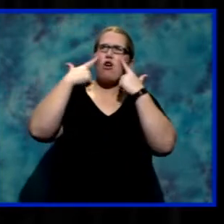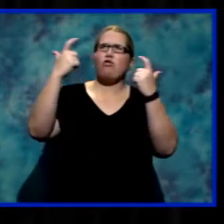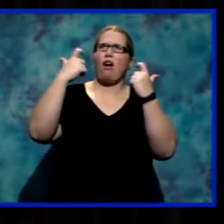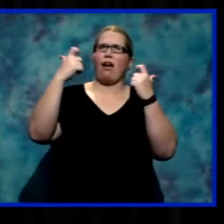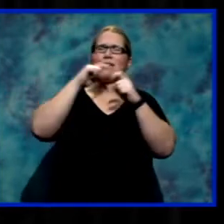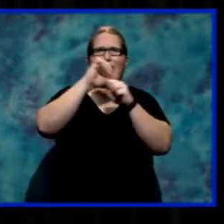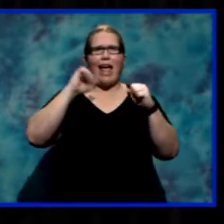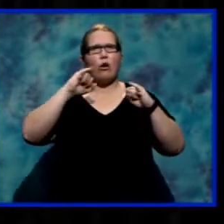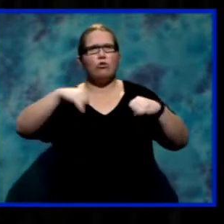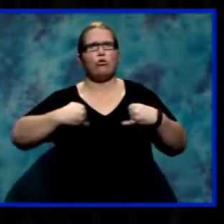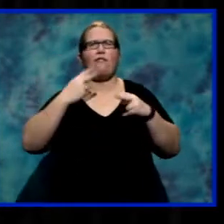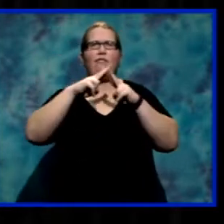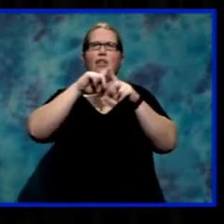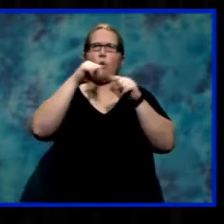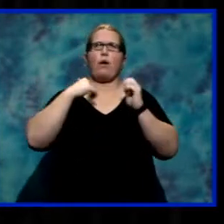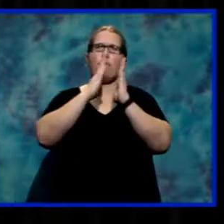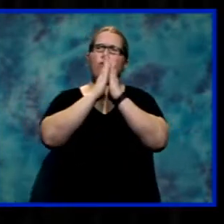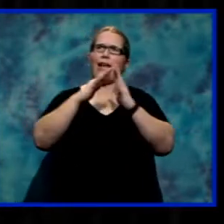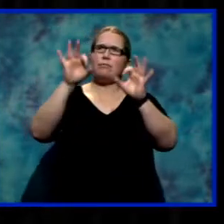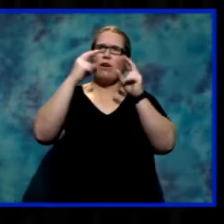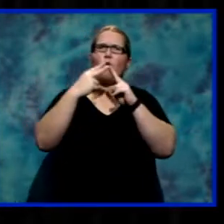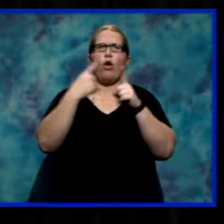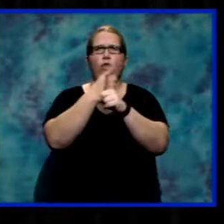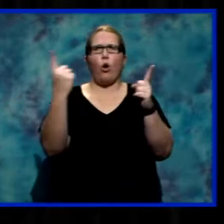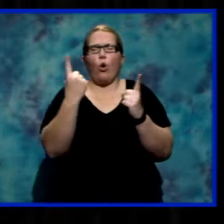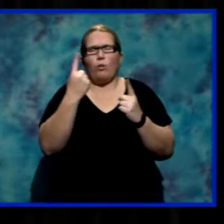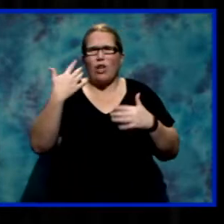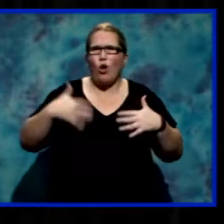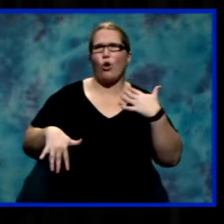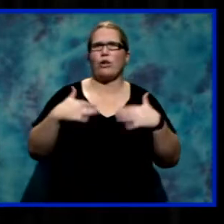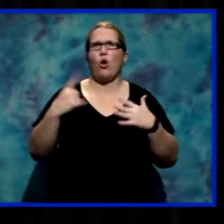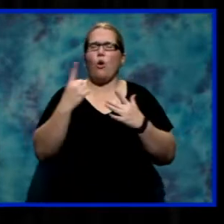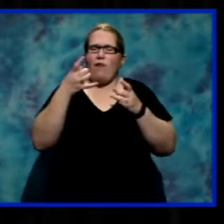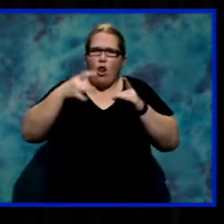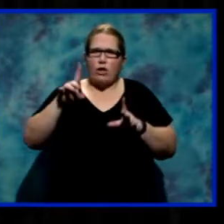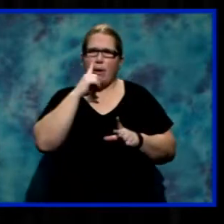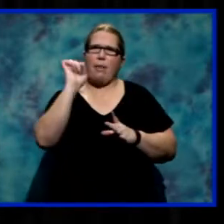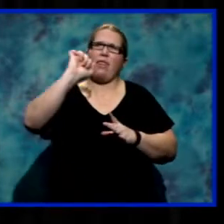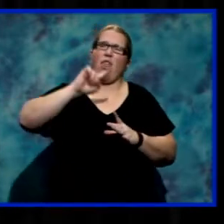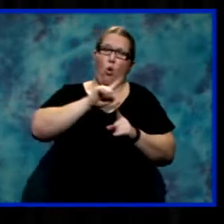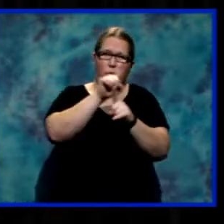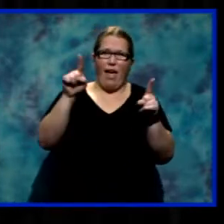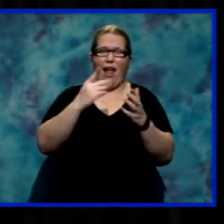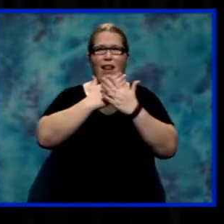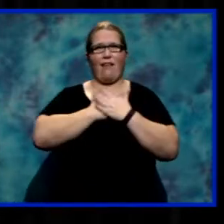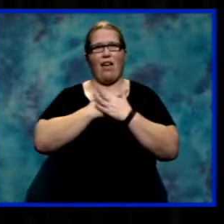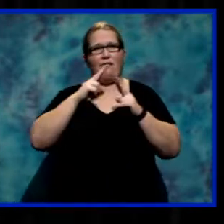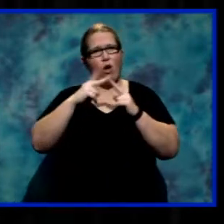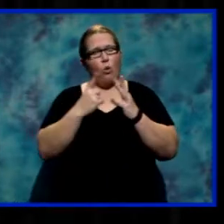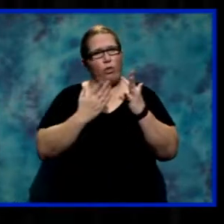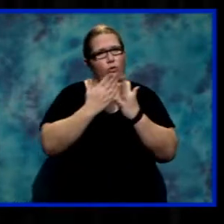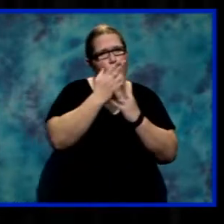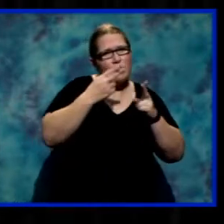joys. Father, we pray today especially for those who are hurting, who have lost the people that they love. Father, whether it be through